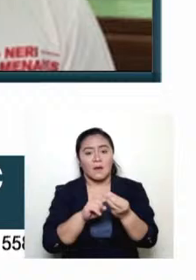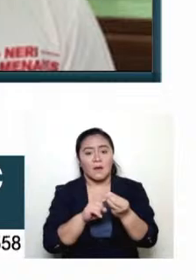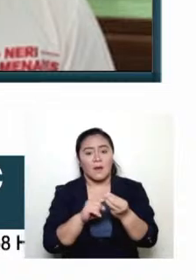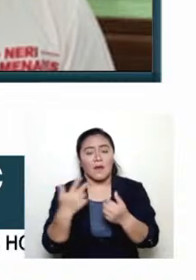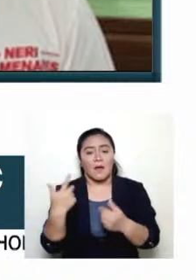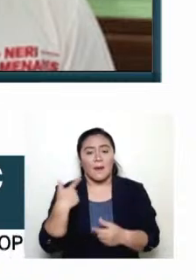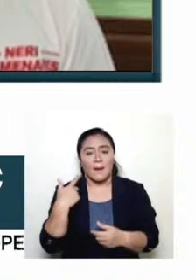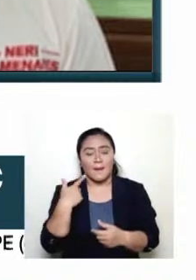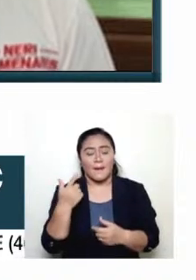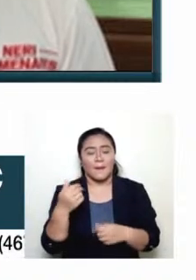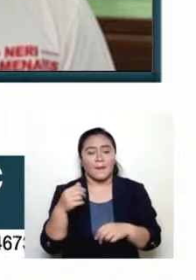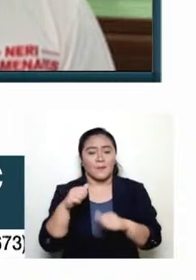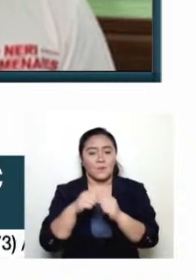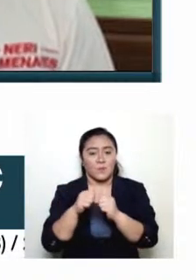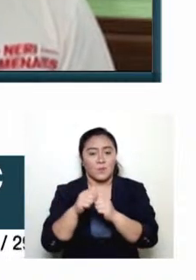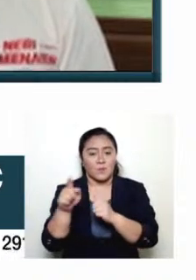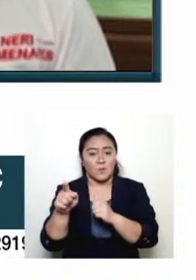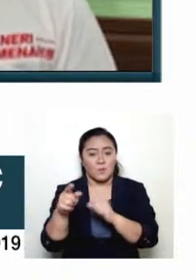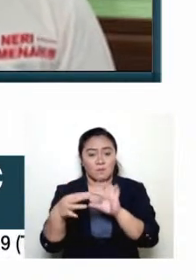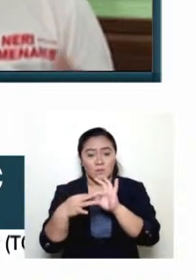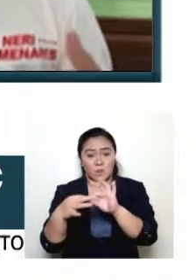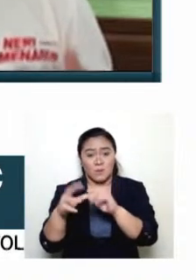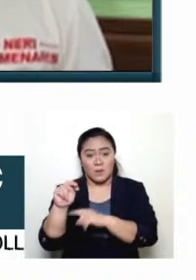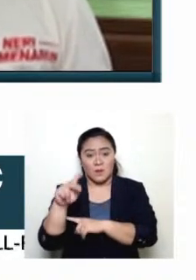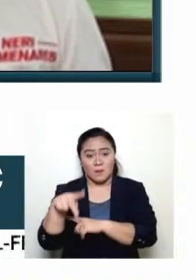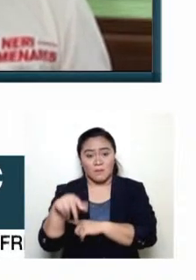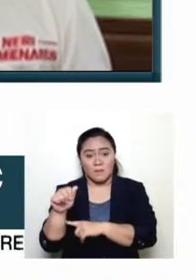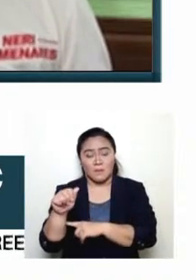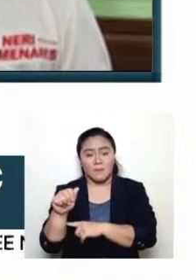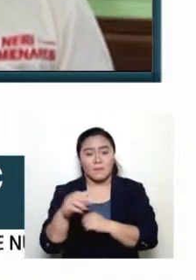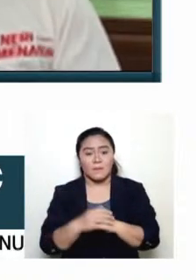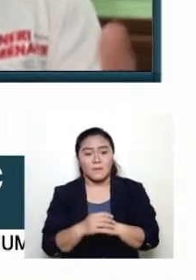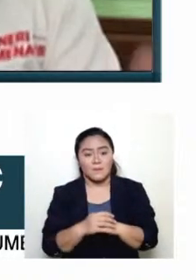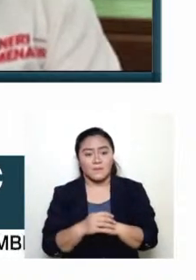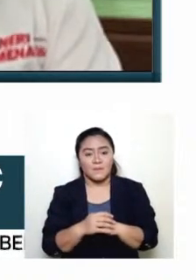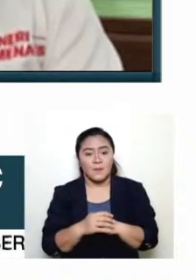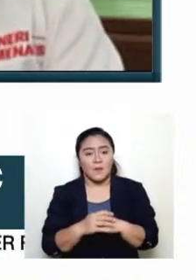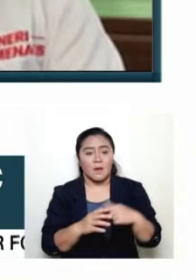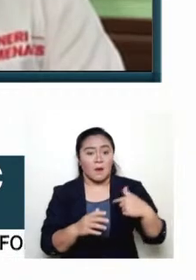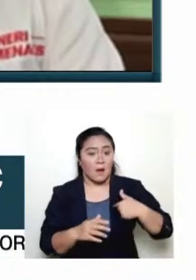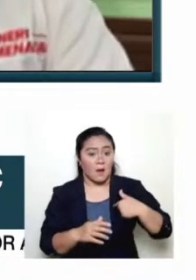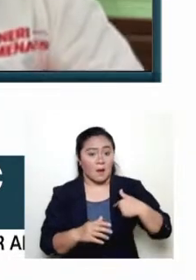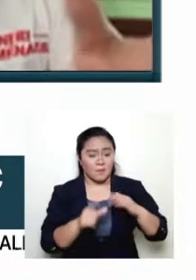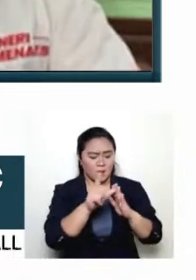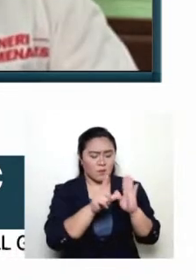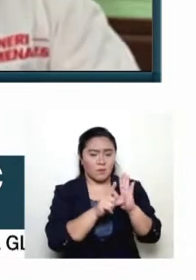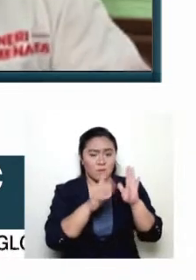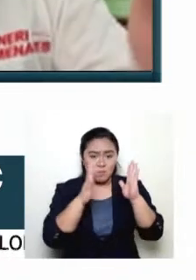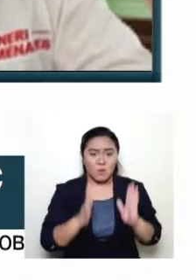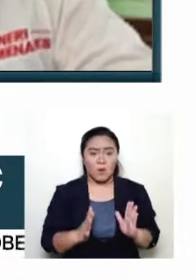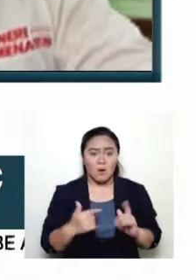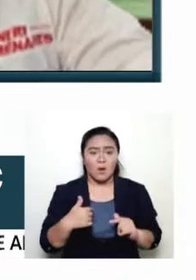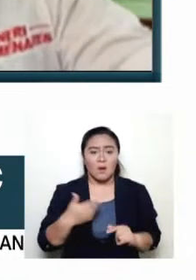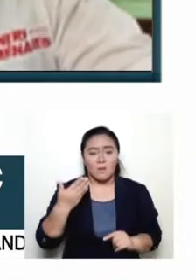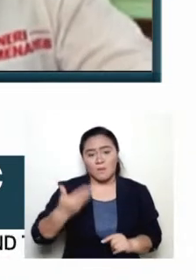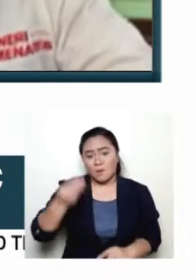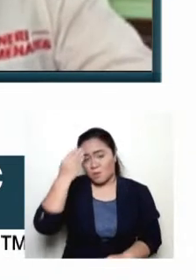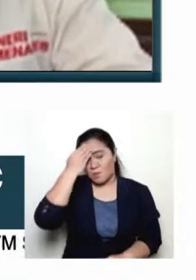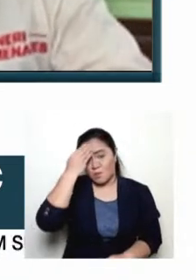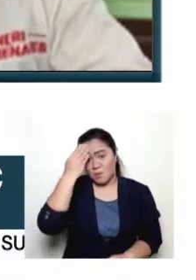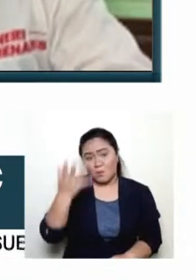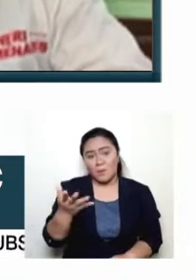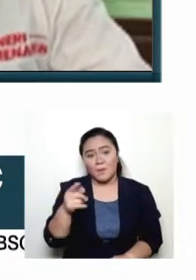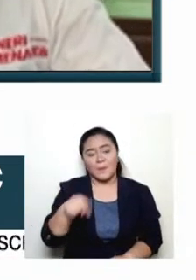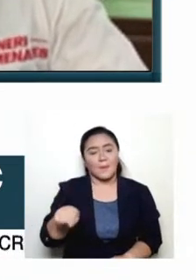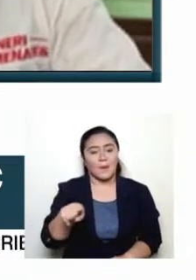the NPA? No. In fact, I have, as a human rights lawyer, have always stated and said that any